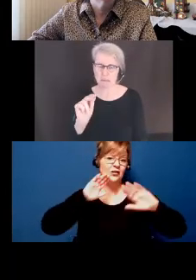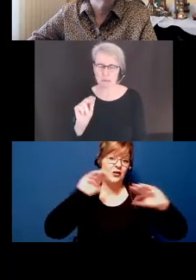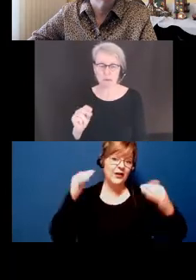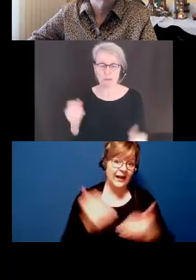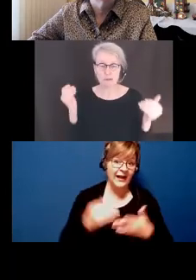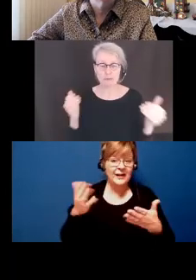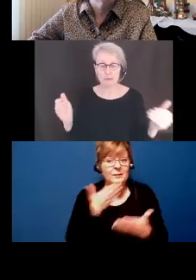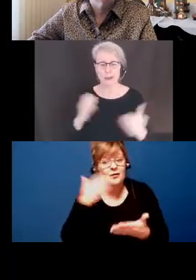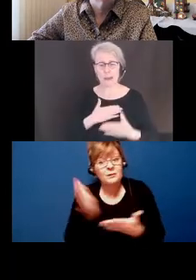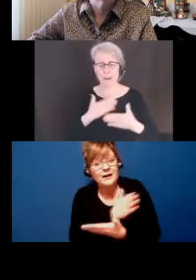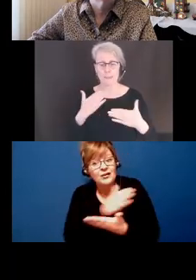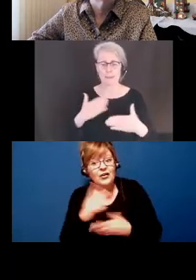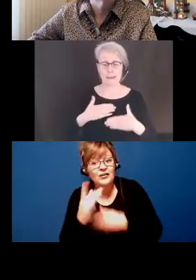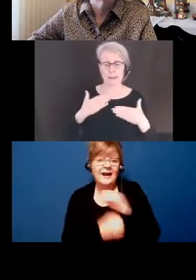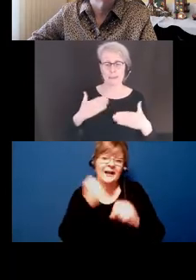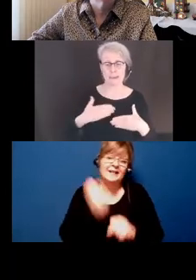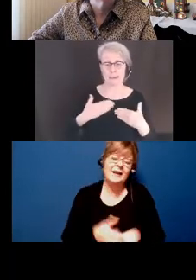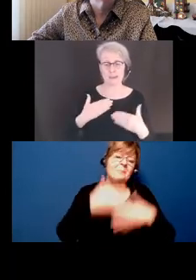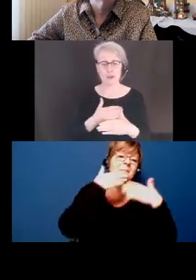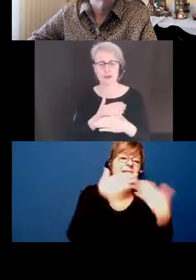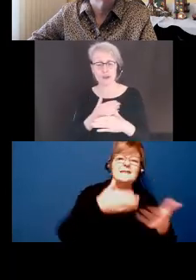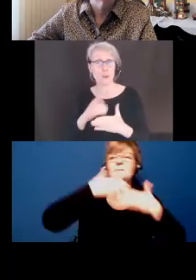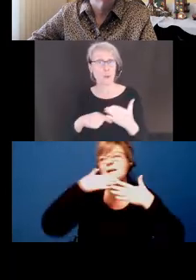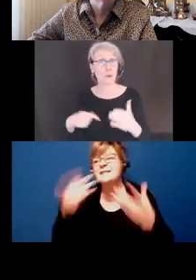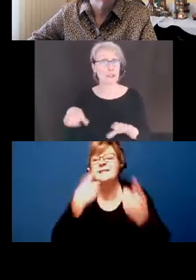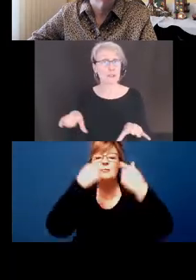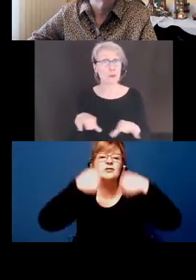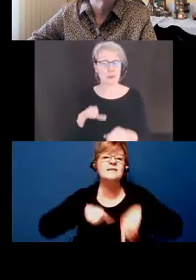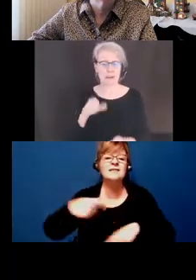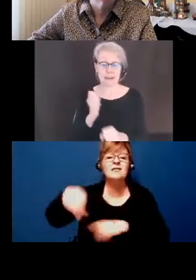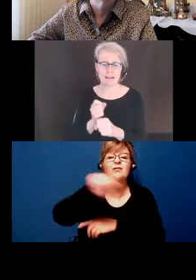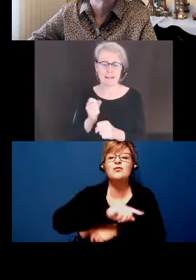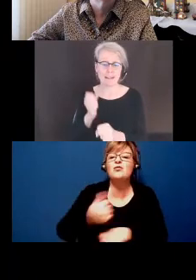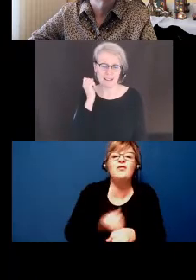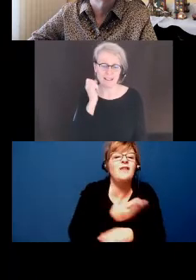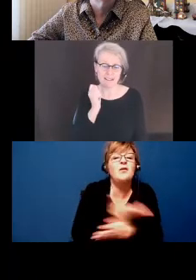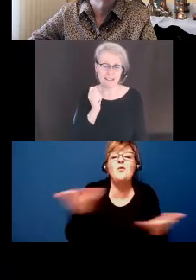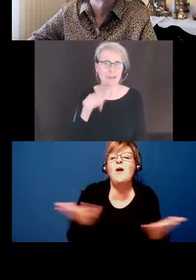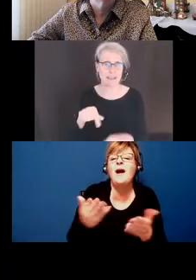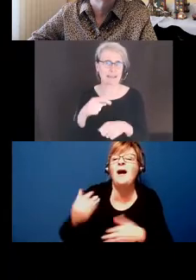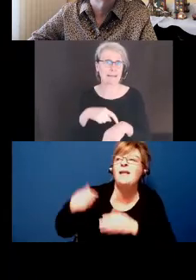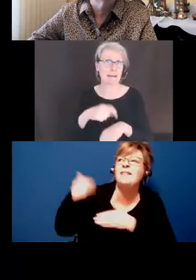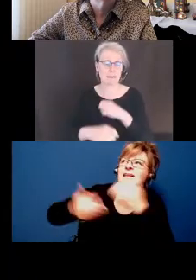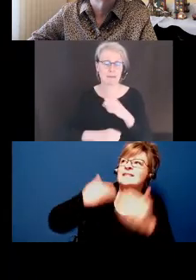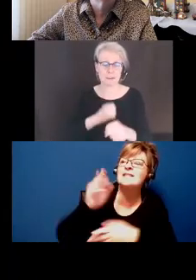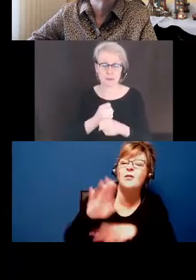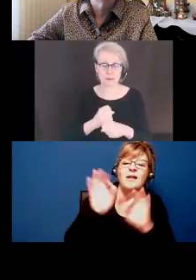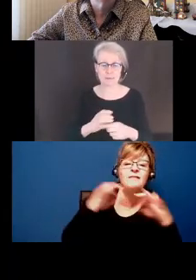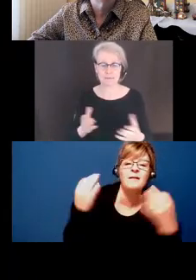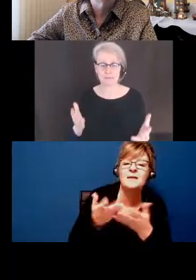too. Thanks for sharing what you do at that time of year.